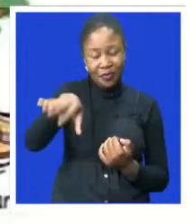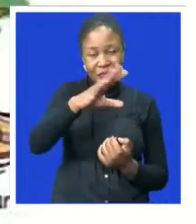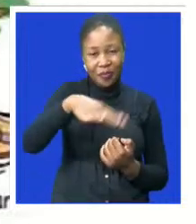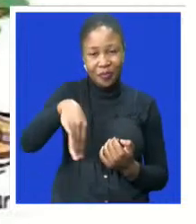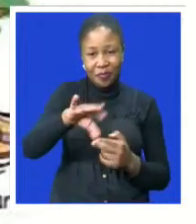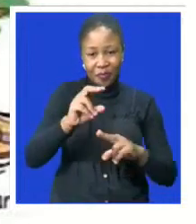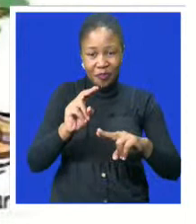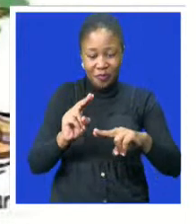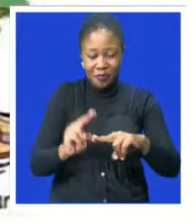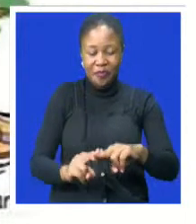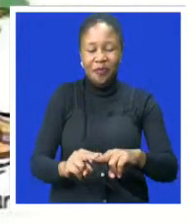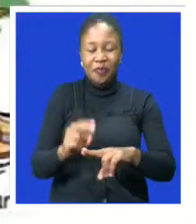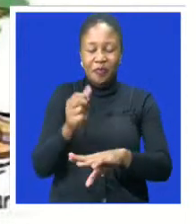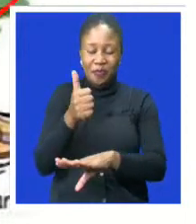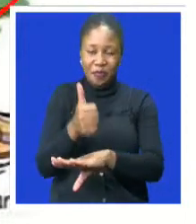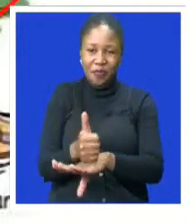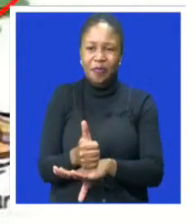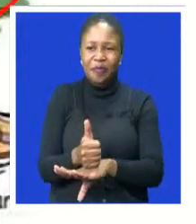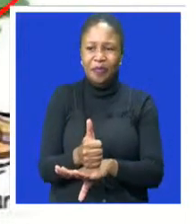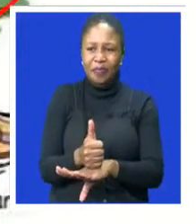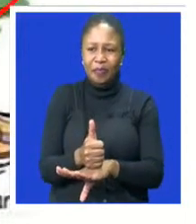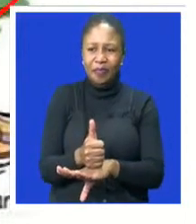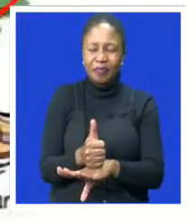Did God create that chair?